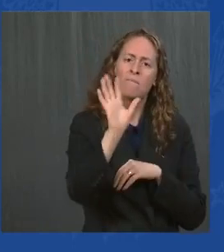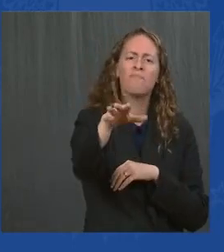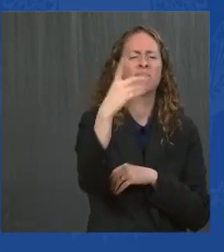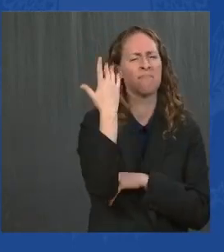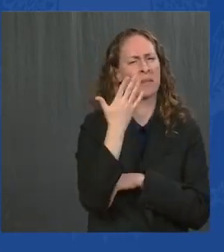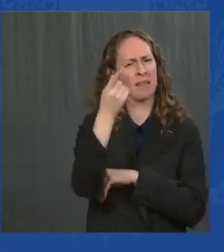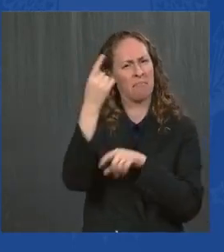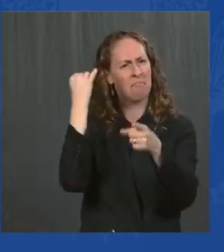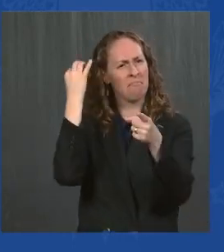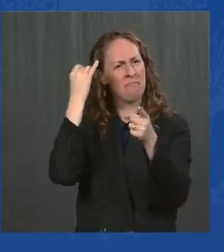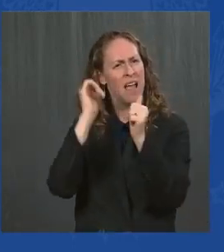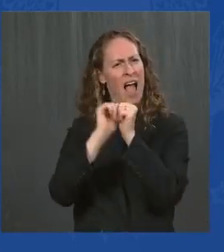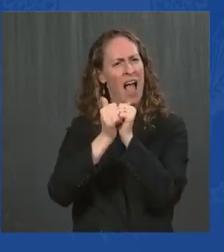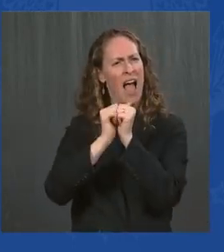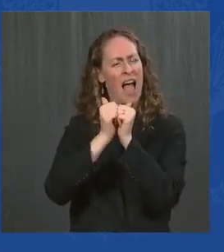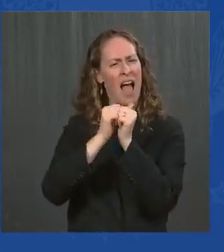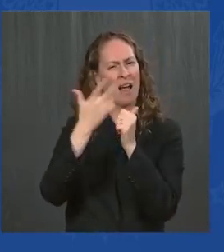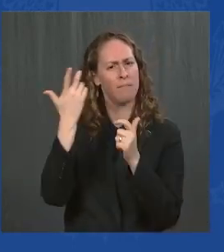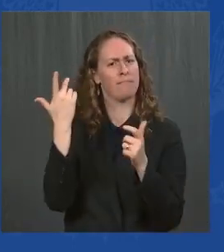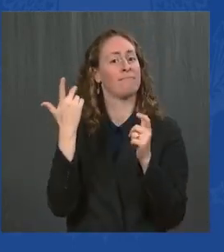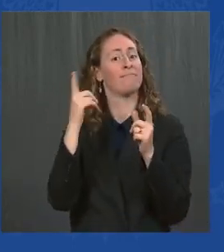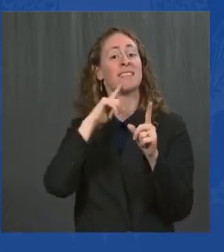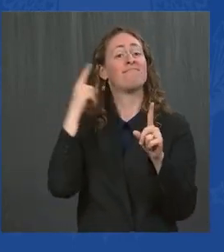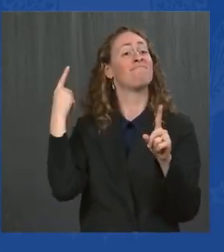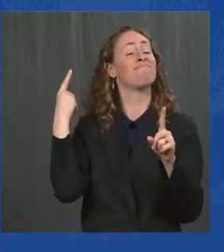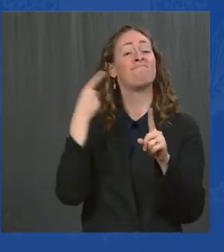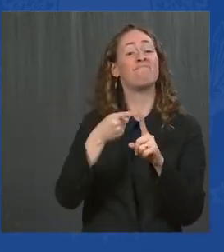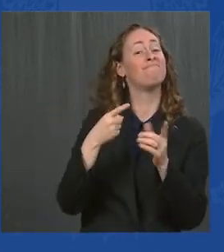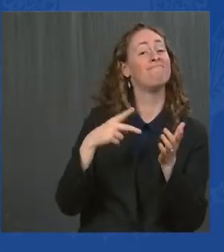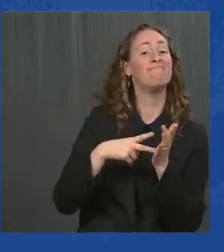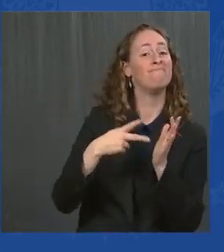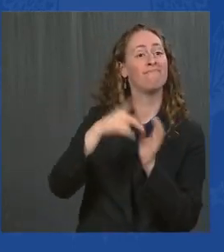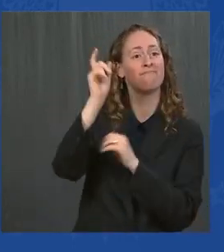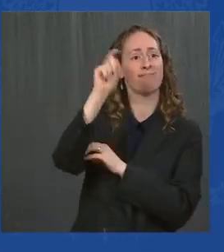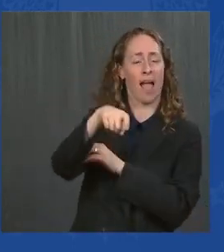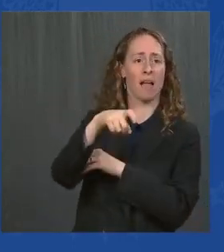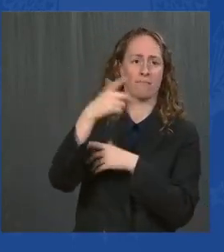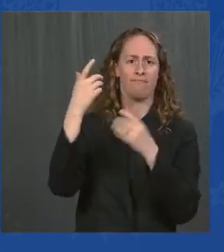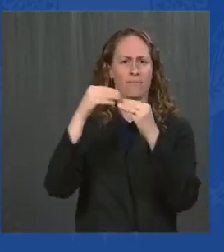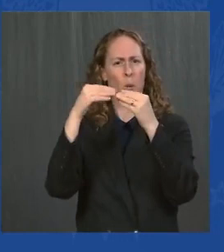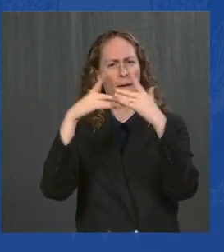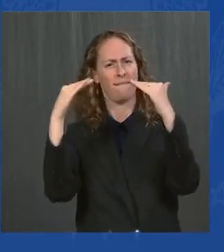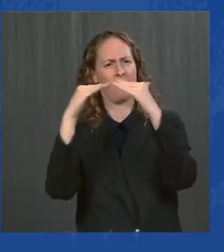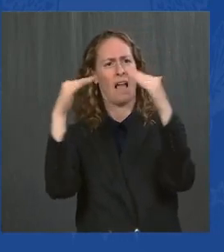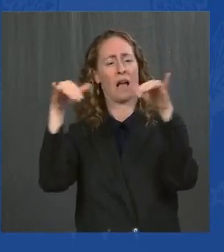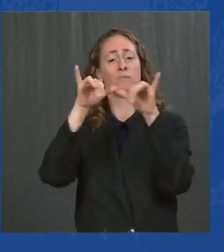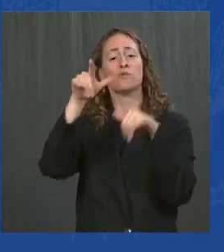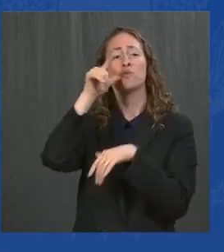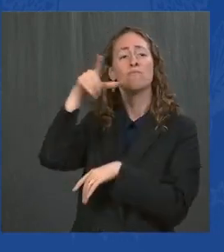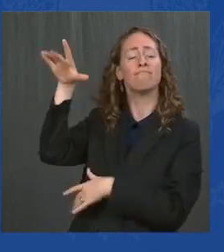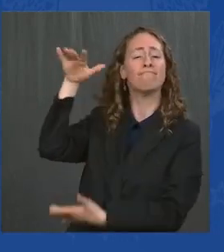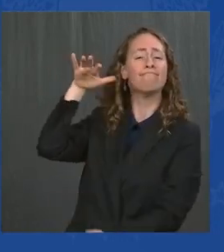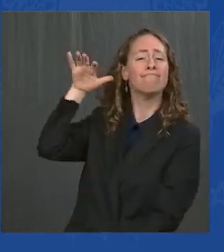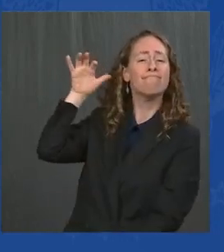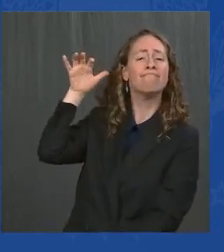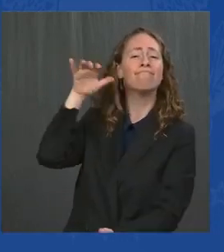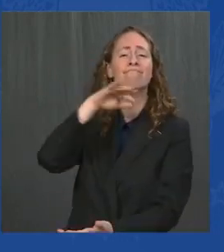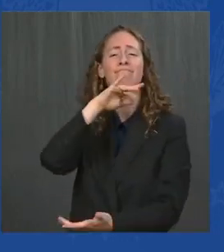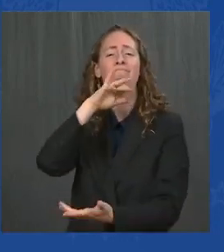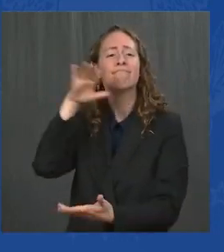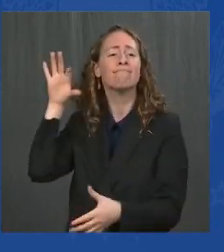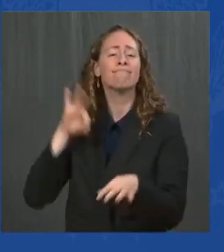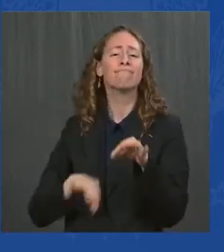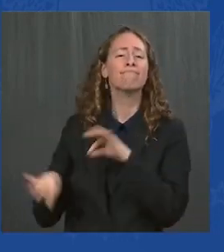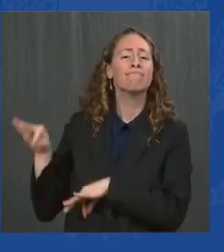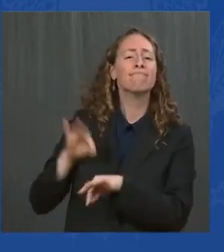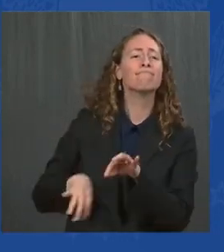field, by just having a fair system where we ask the largest corporations and the wealthiest Americans to begin to pay their fair share,